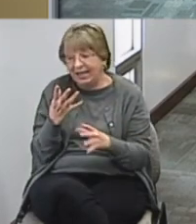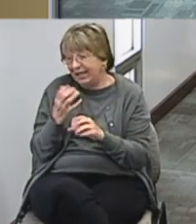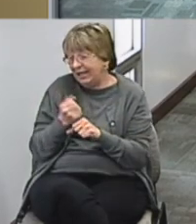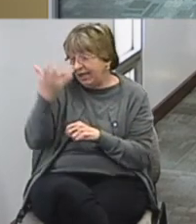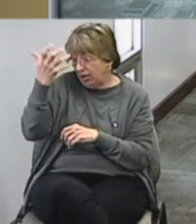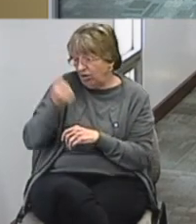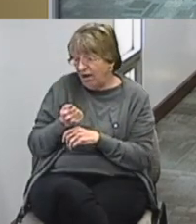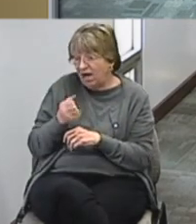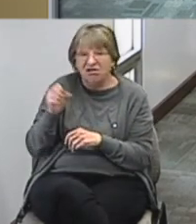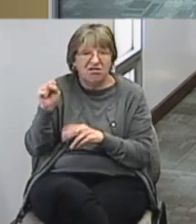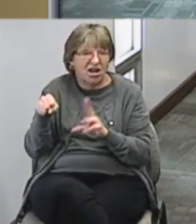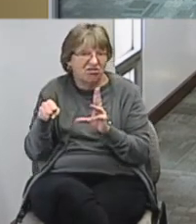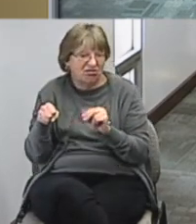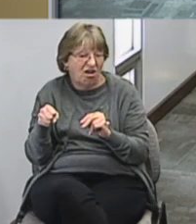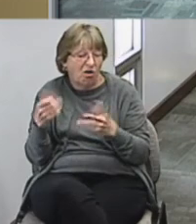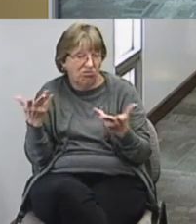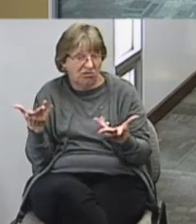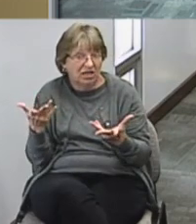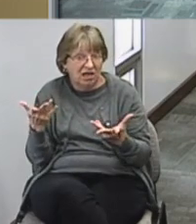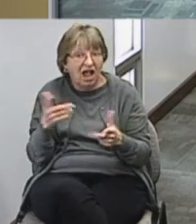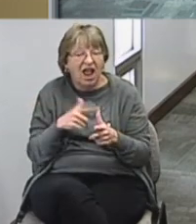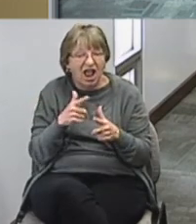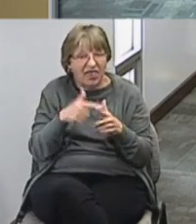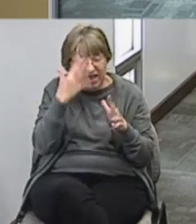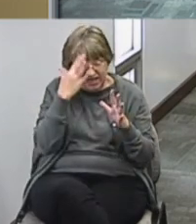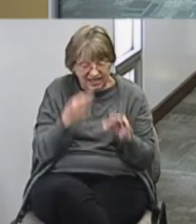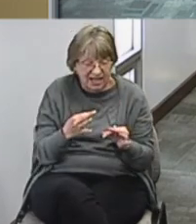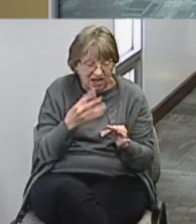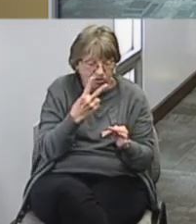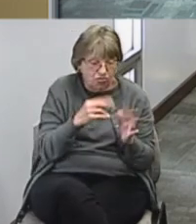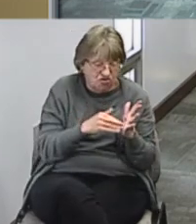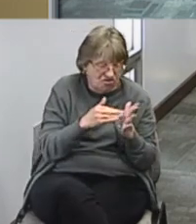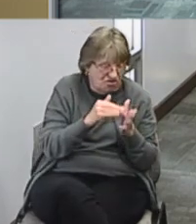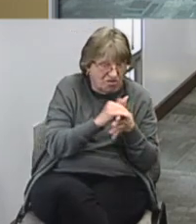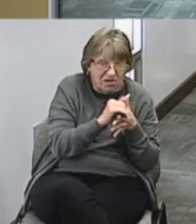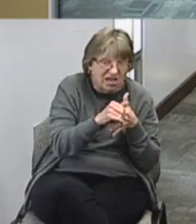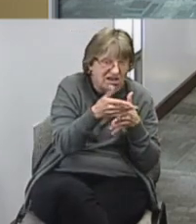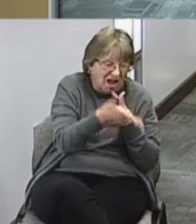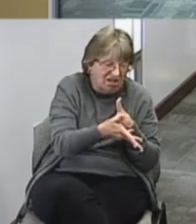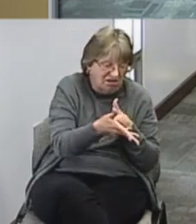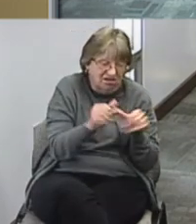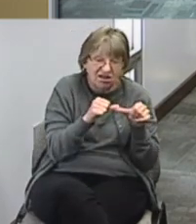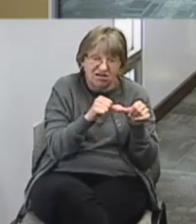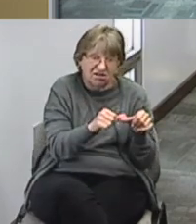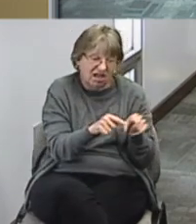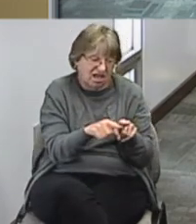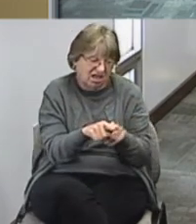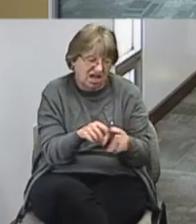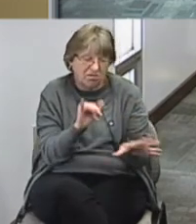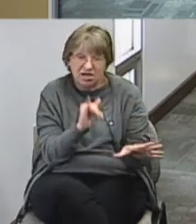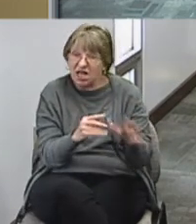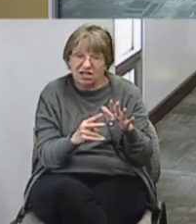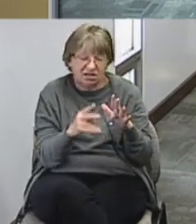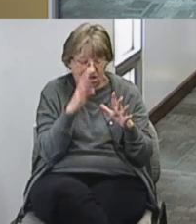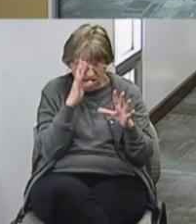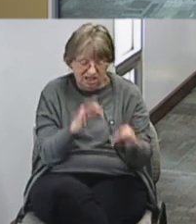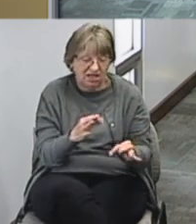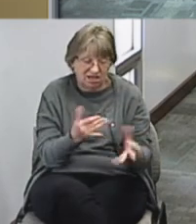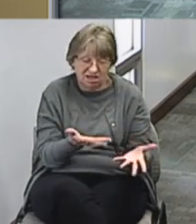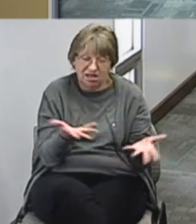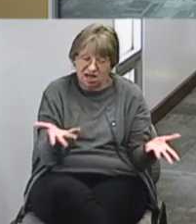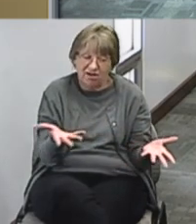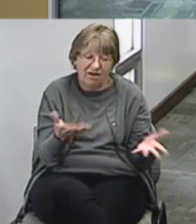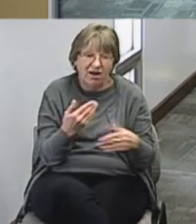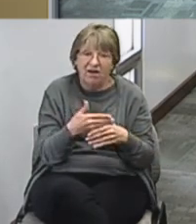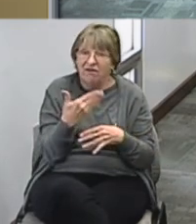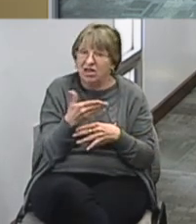we don't, then do we reconsider the $2 million price tag and just keep it as is? And then that'll be a decision that will be there for the